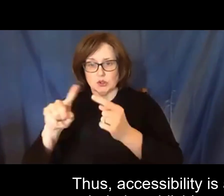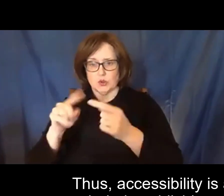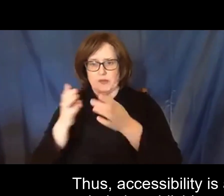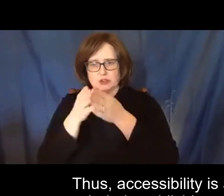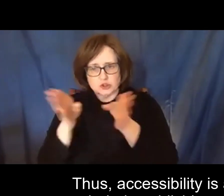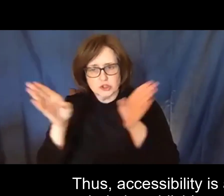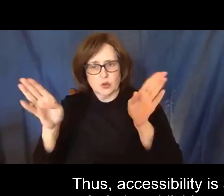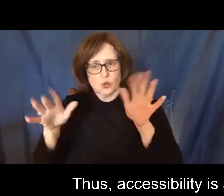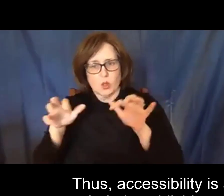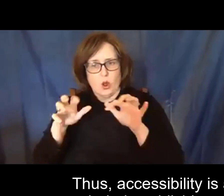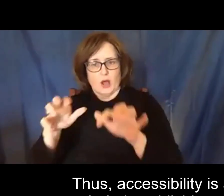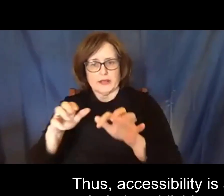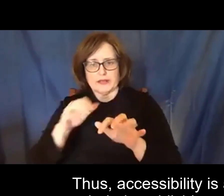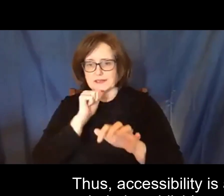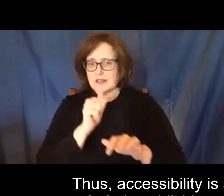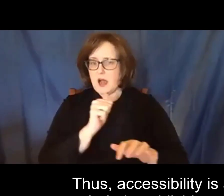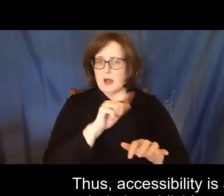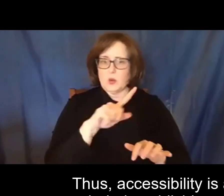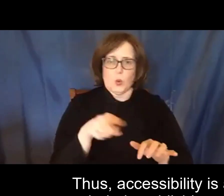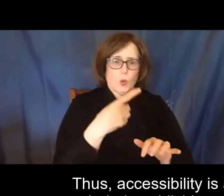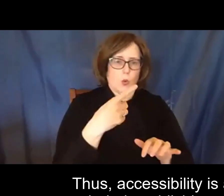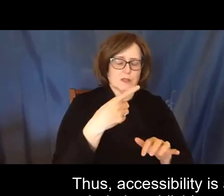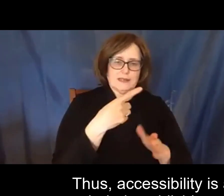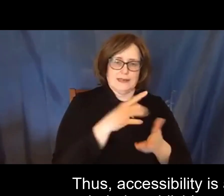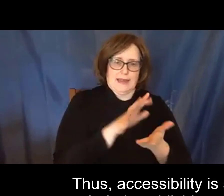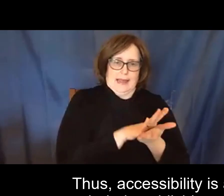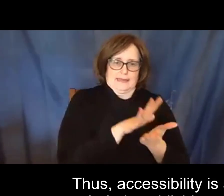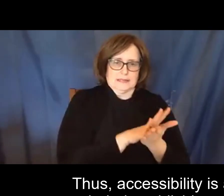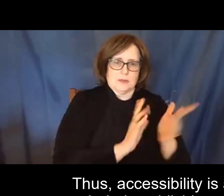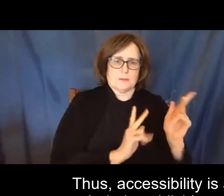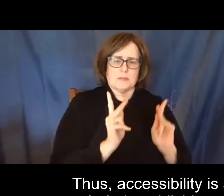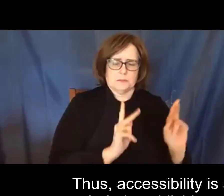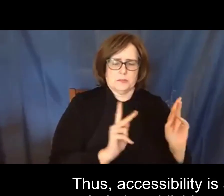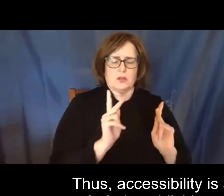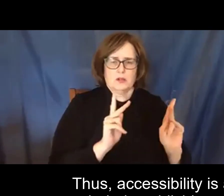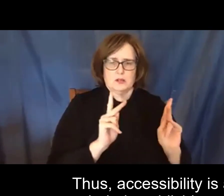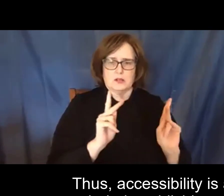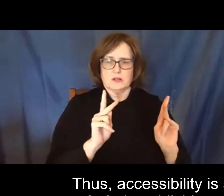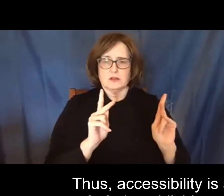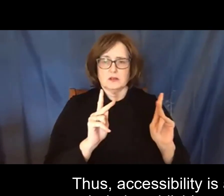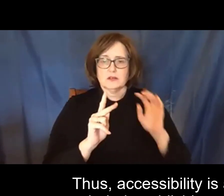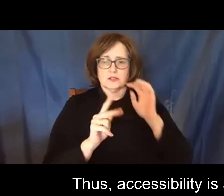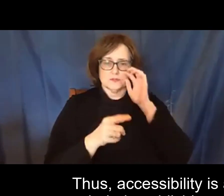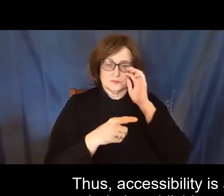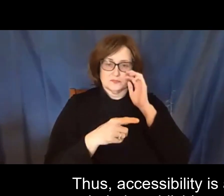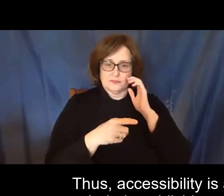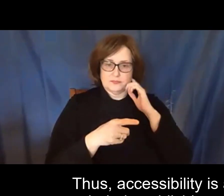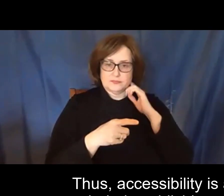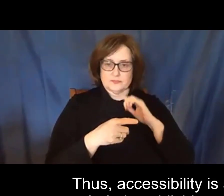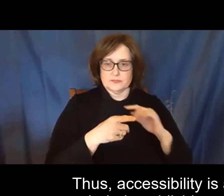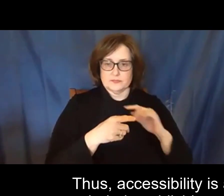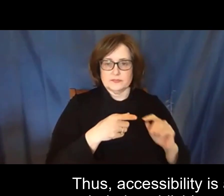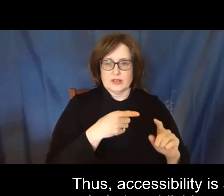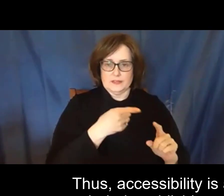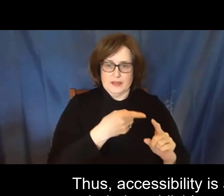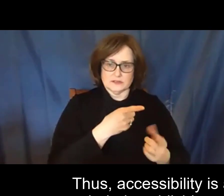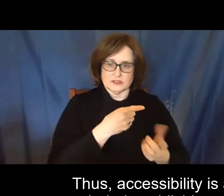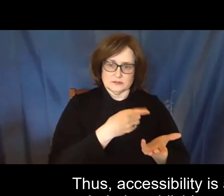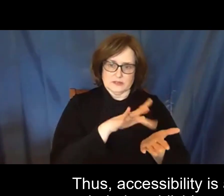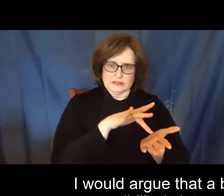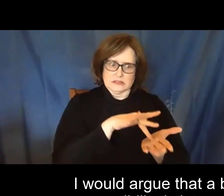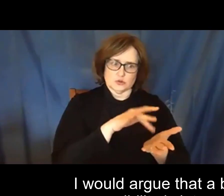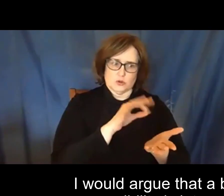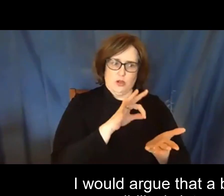Thus, accessibility is a hallmark of equity in scholarly publishing and central to the mission of Third